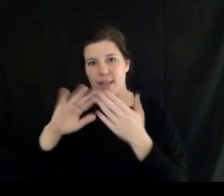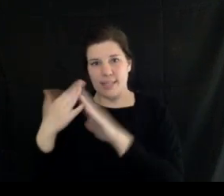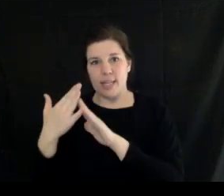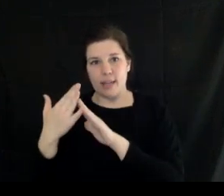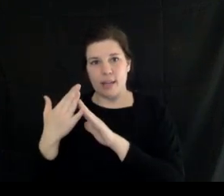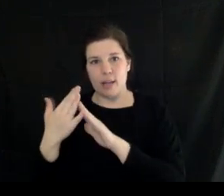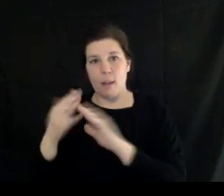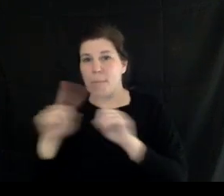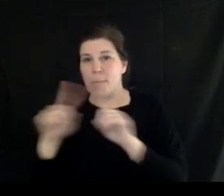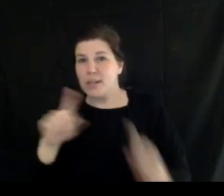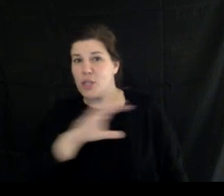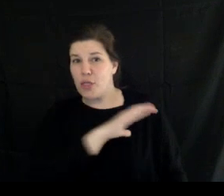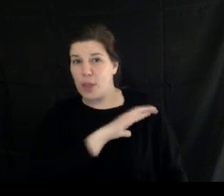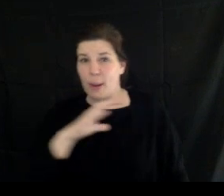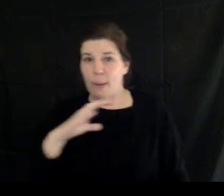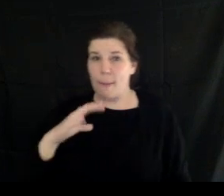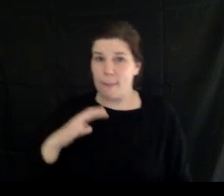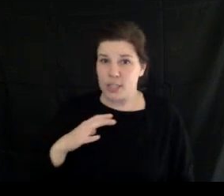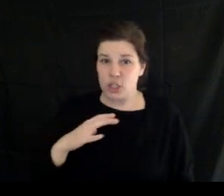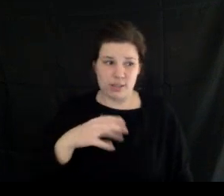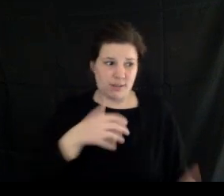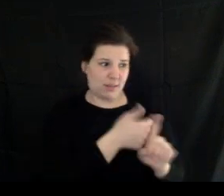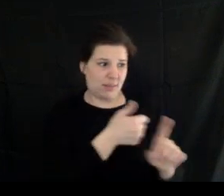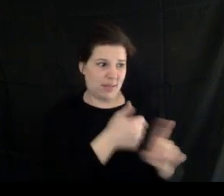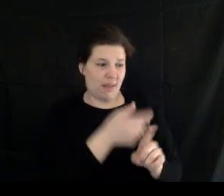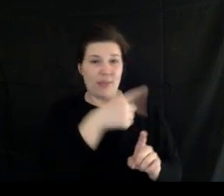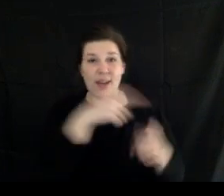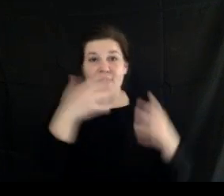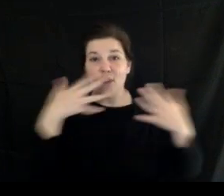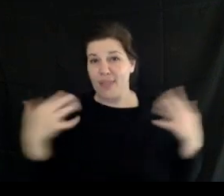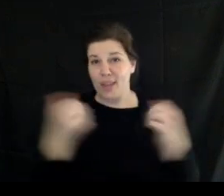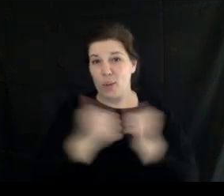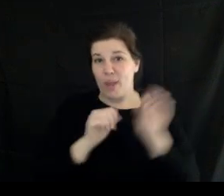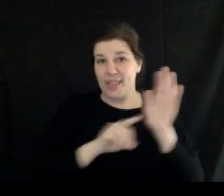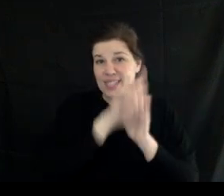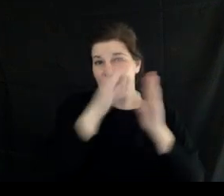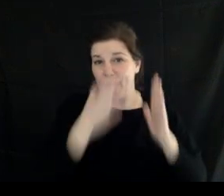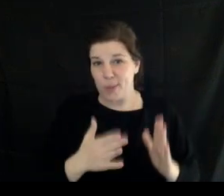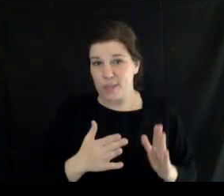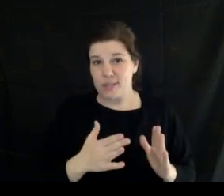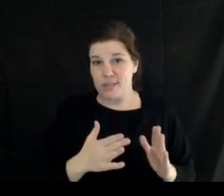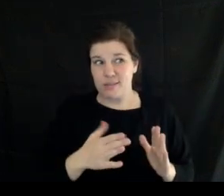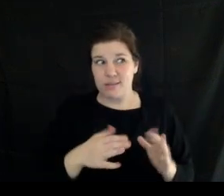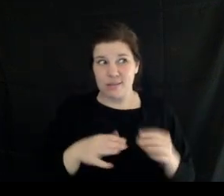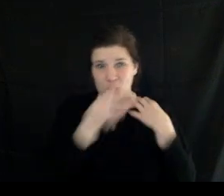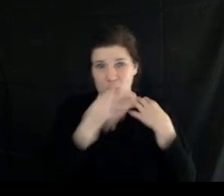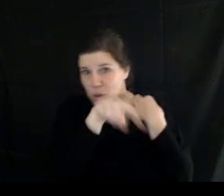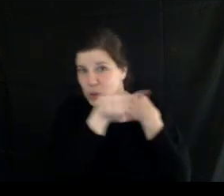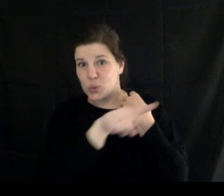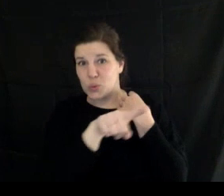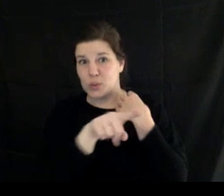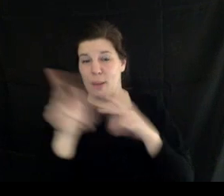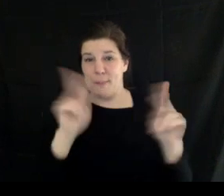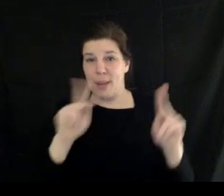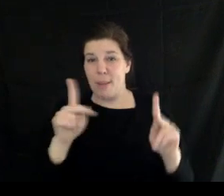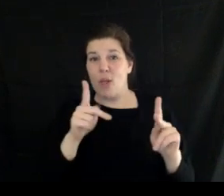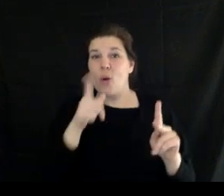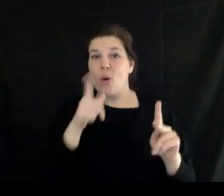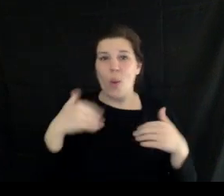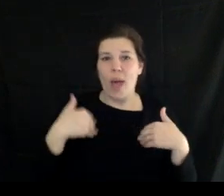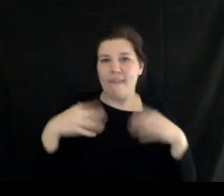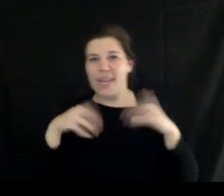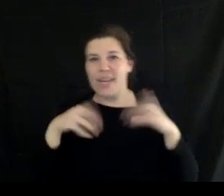commission that's friendly with developers and cozy with them, like yourselves. You're the ones who grant exceptions. You're the ones who